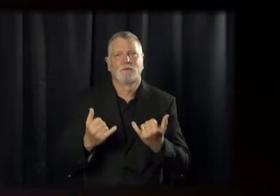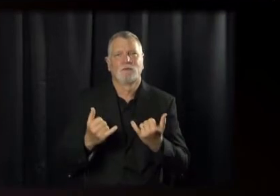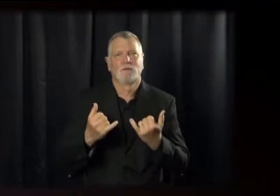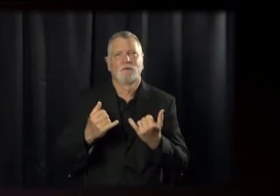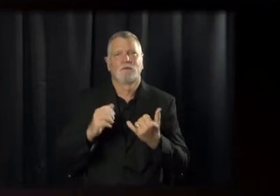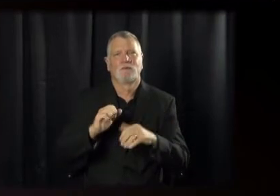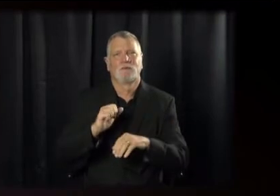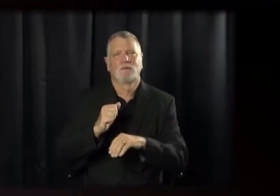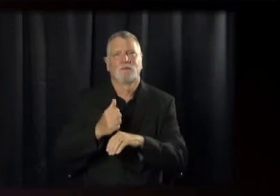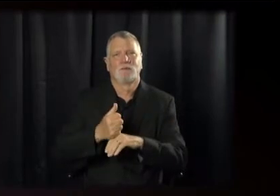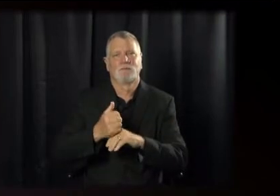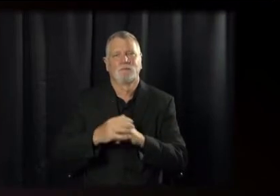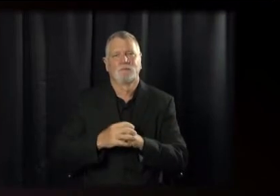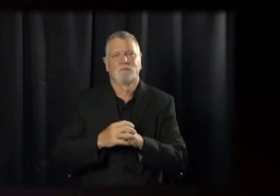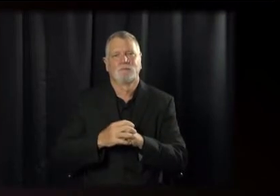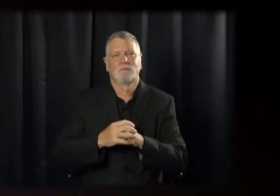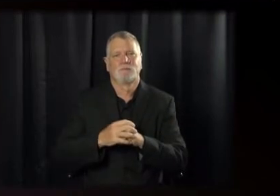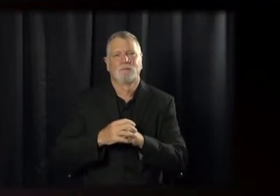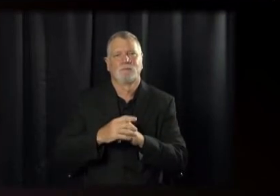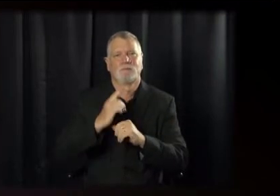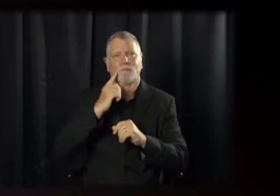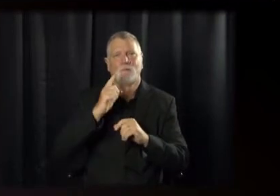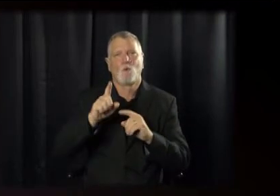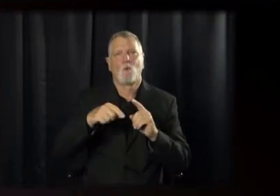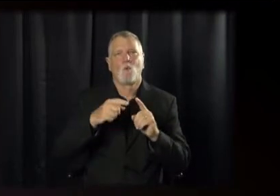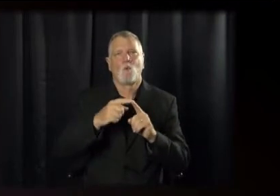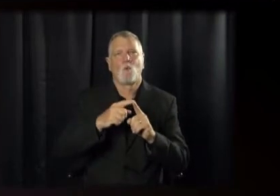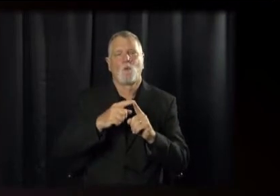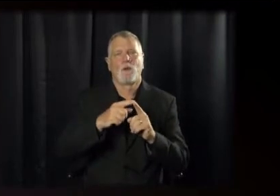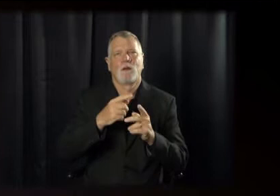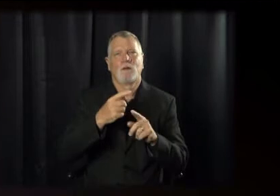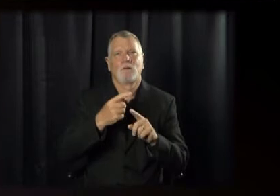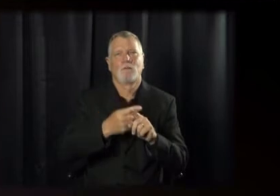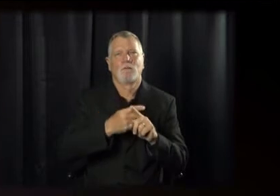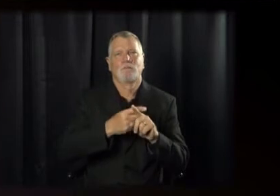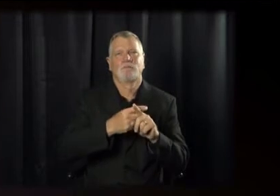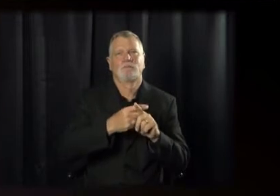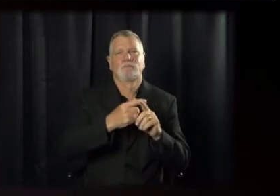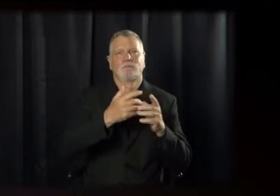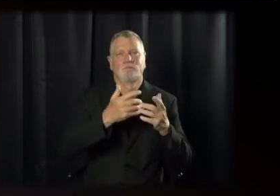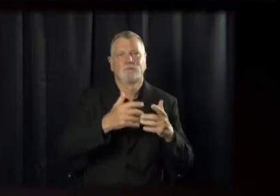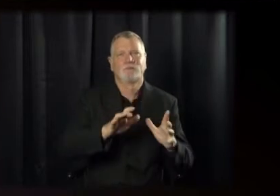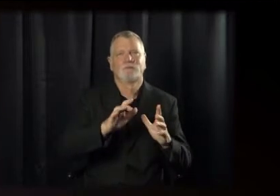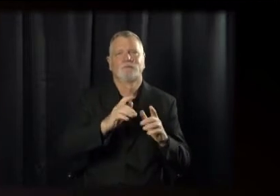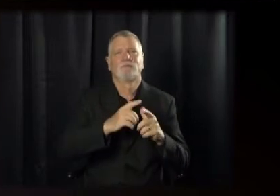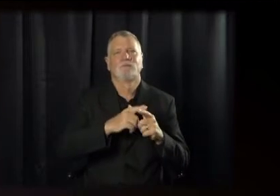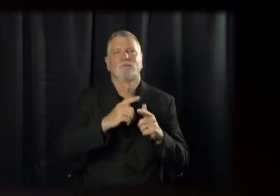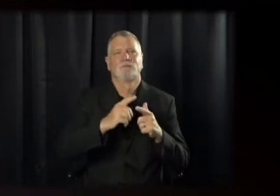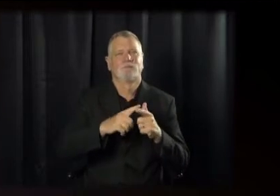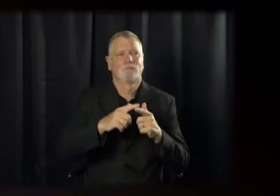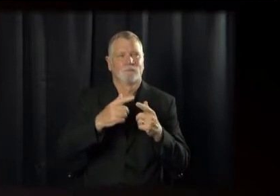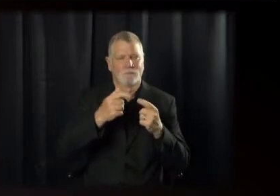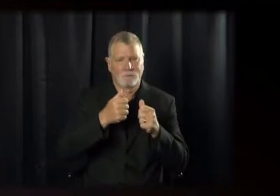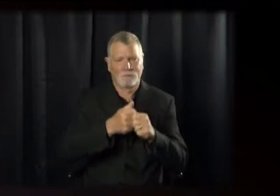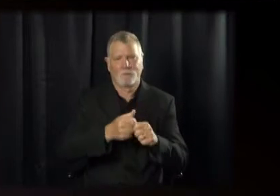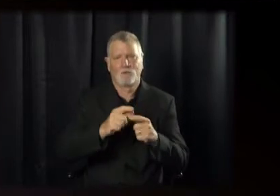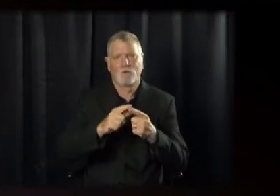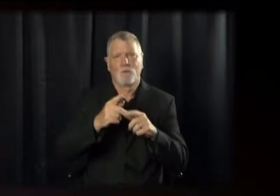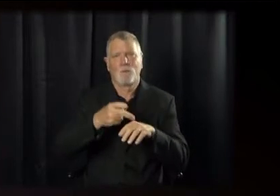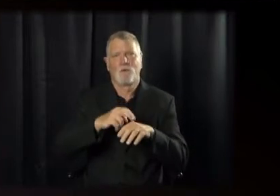in place upon lease expiry under the same terms and conditions pursuant to Puerto Rico